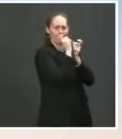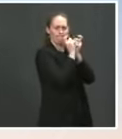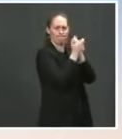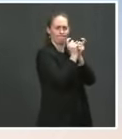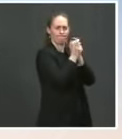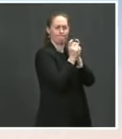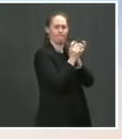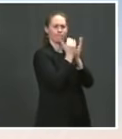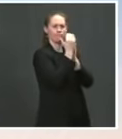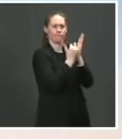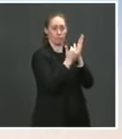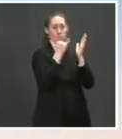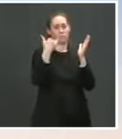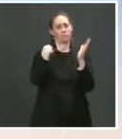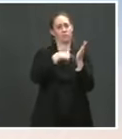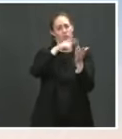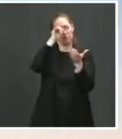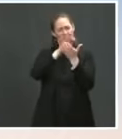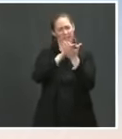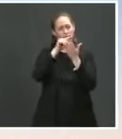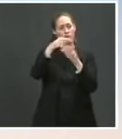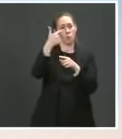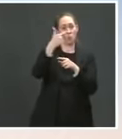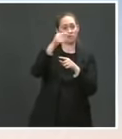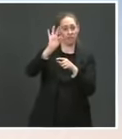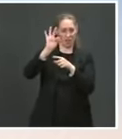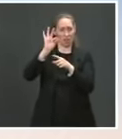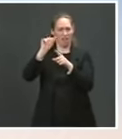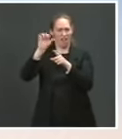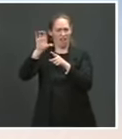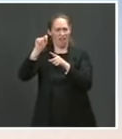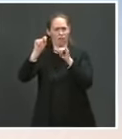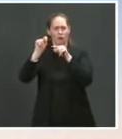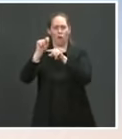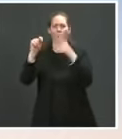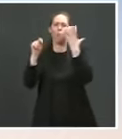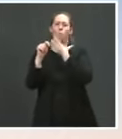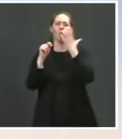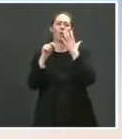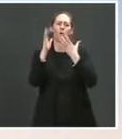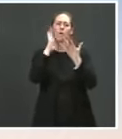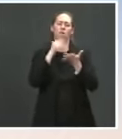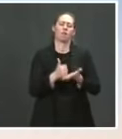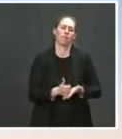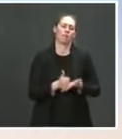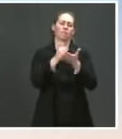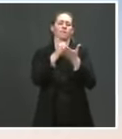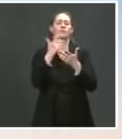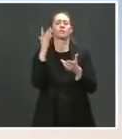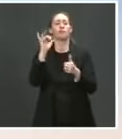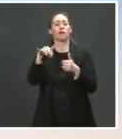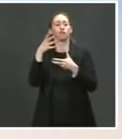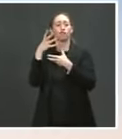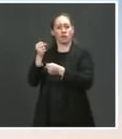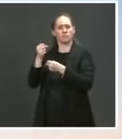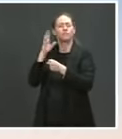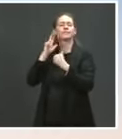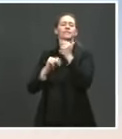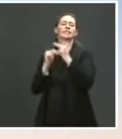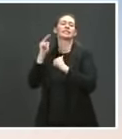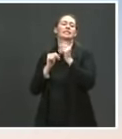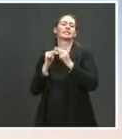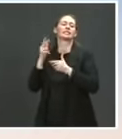Floyd Act has a lot of the components that will help rebuild the trust, help address, put in place many of the reforms that